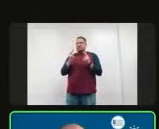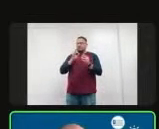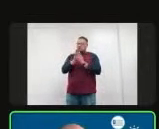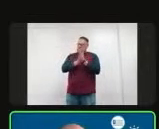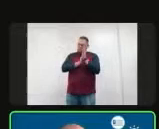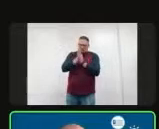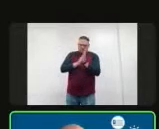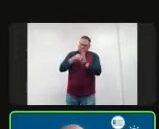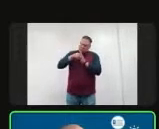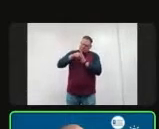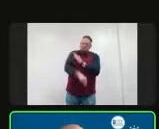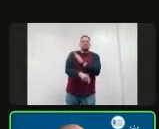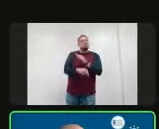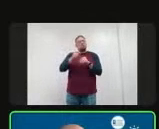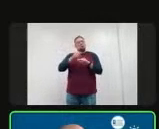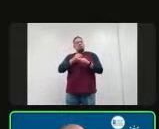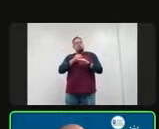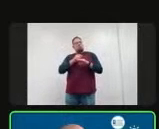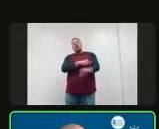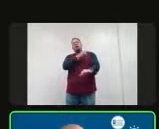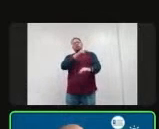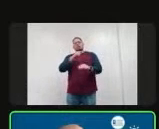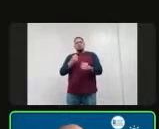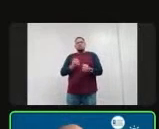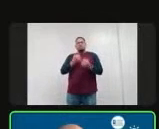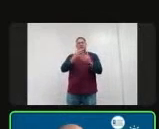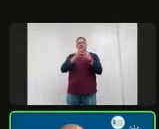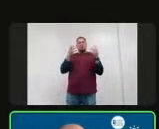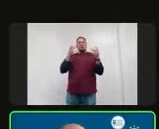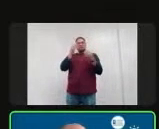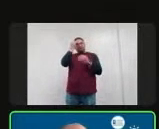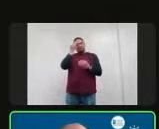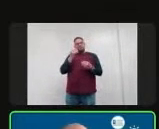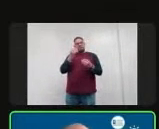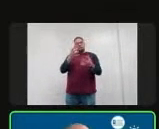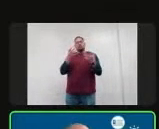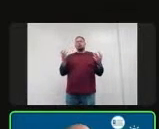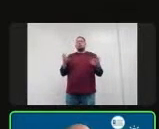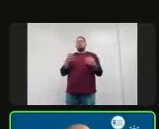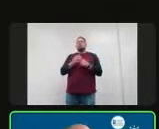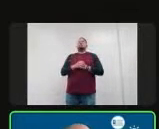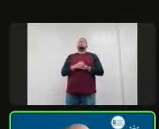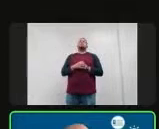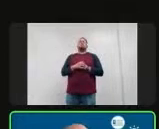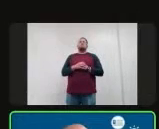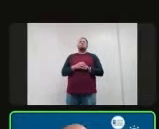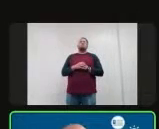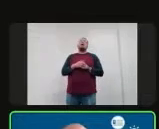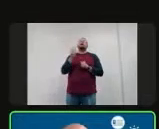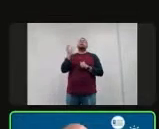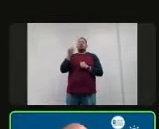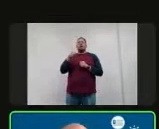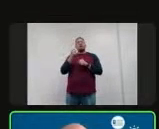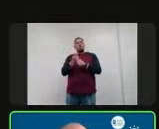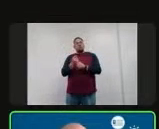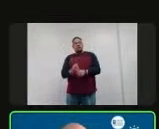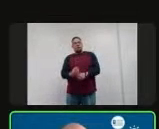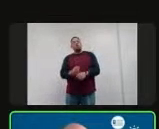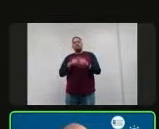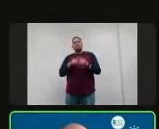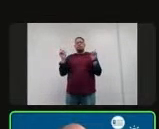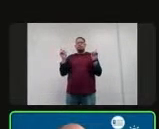it's long, and it provides a large amount of information. And so yes, on an annual basis, but